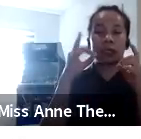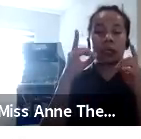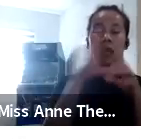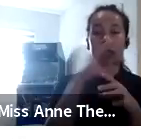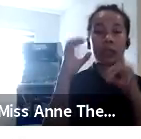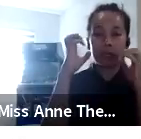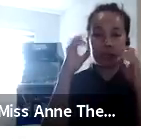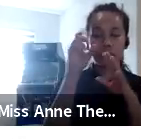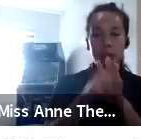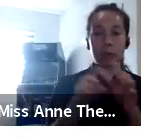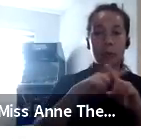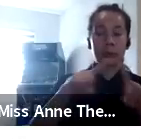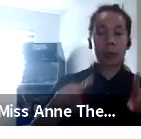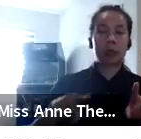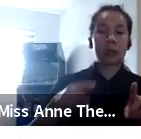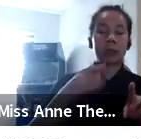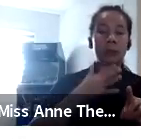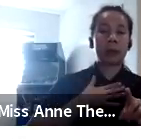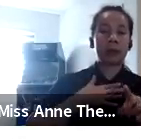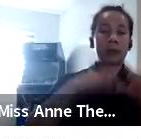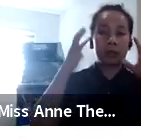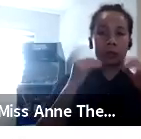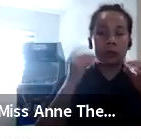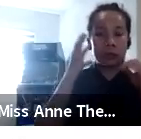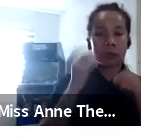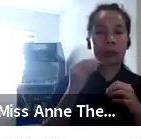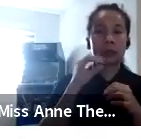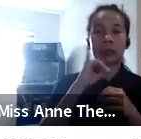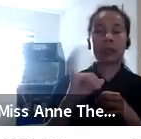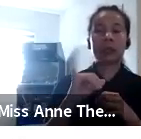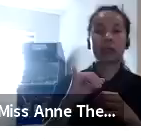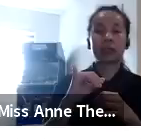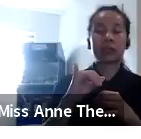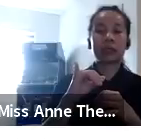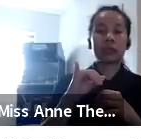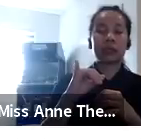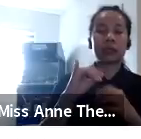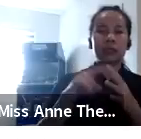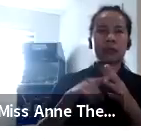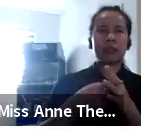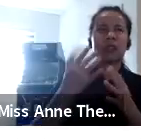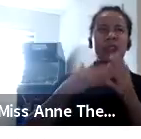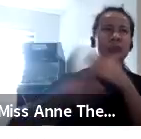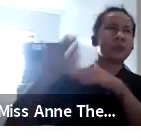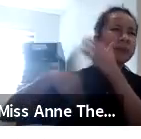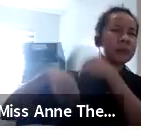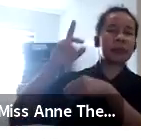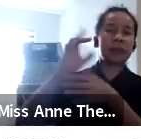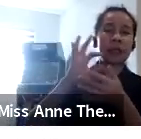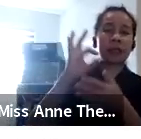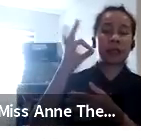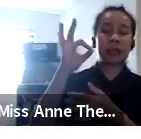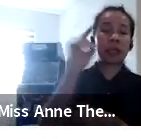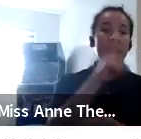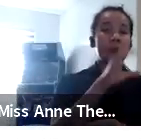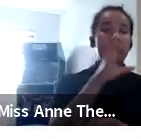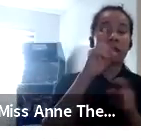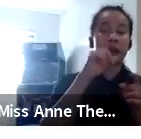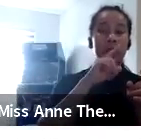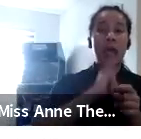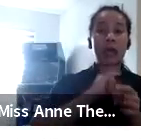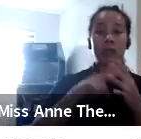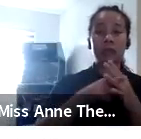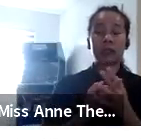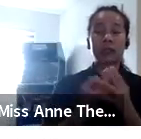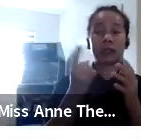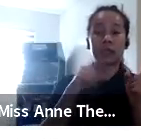my experience is way back 1991, where I started as a researcher at